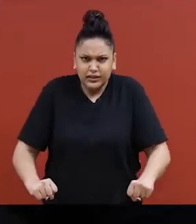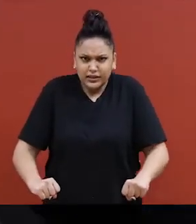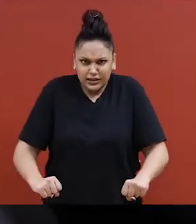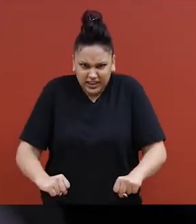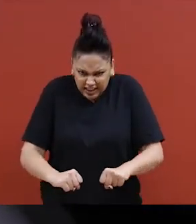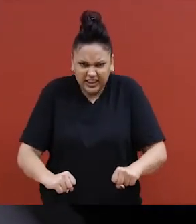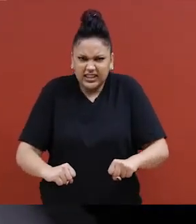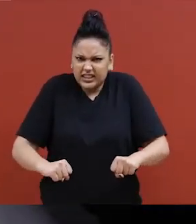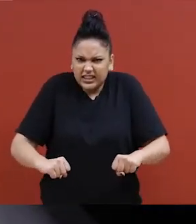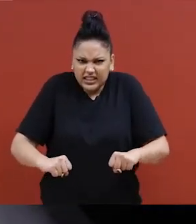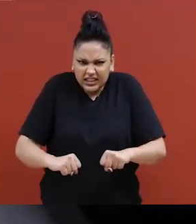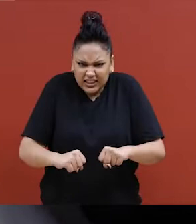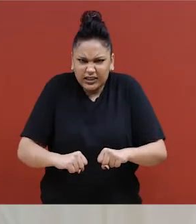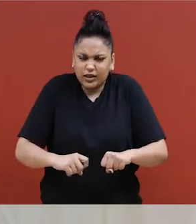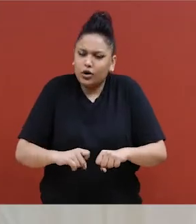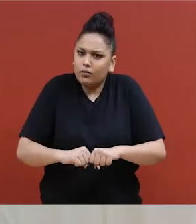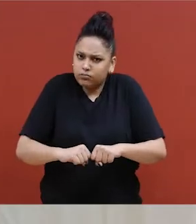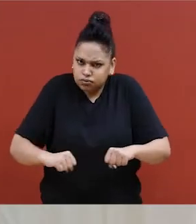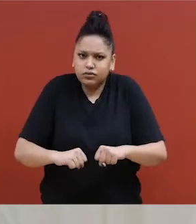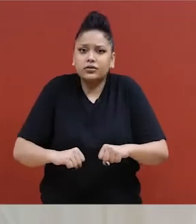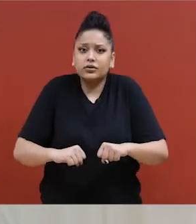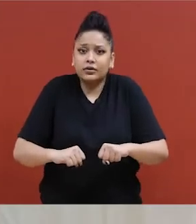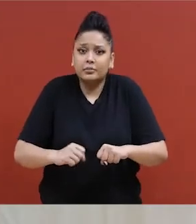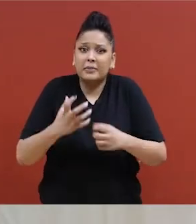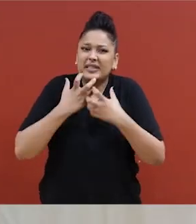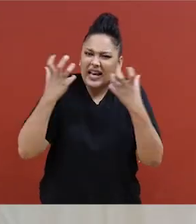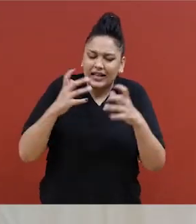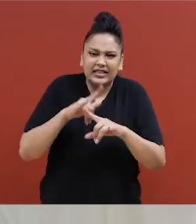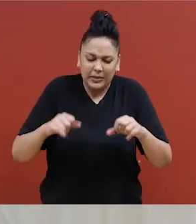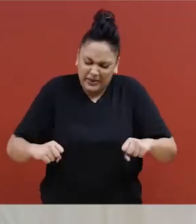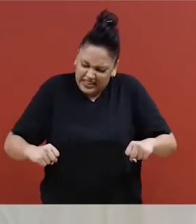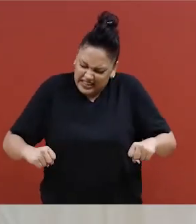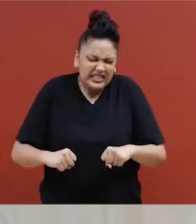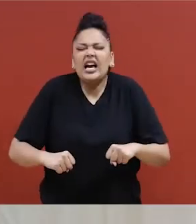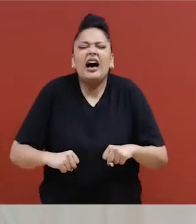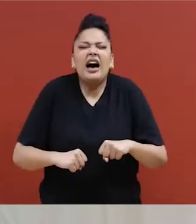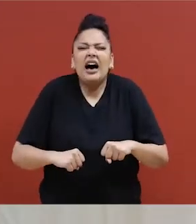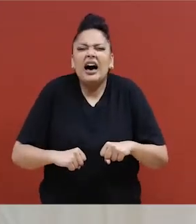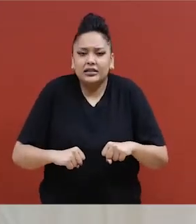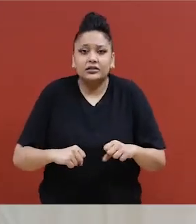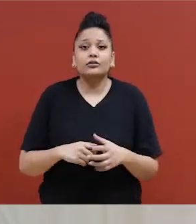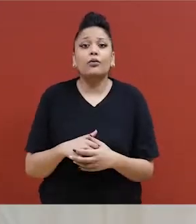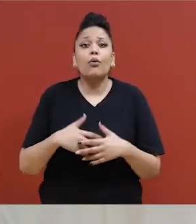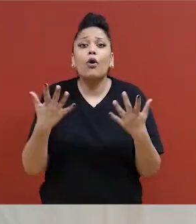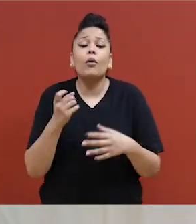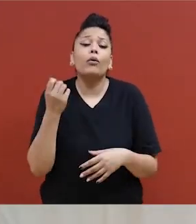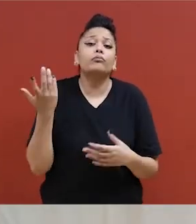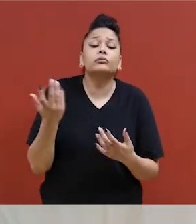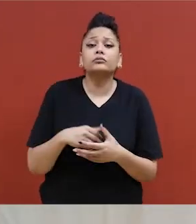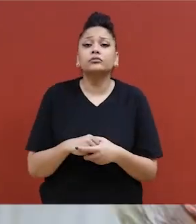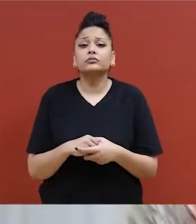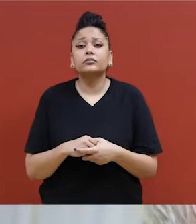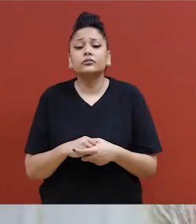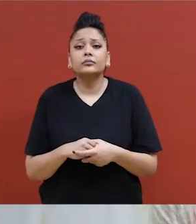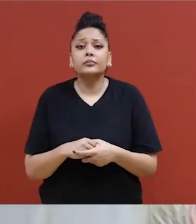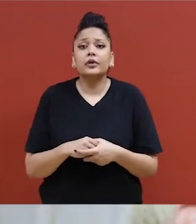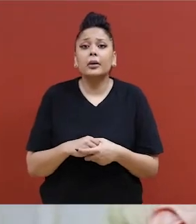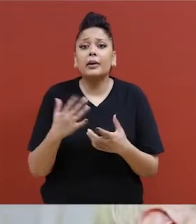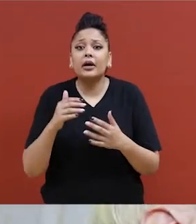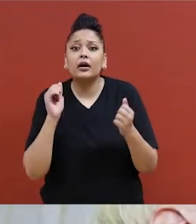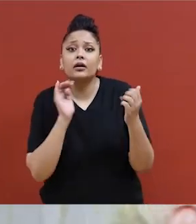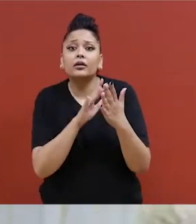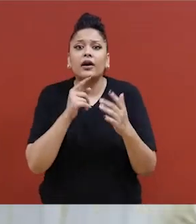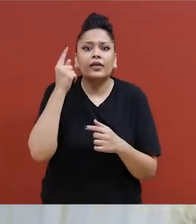button. I'm coming right across and in. I might yell at this person, or I might counterattack through